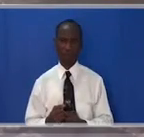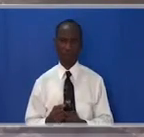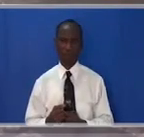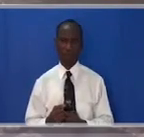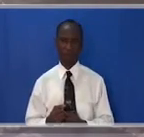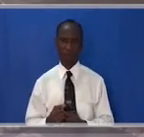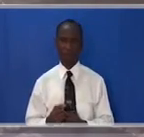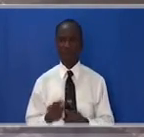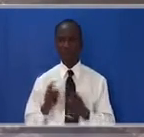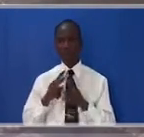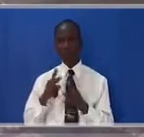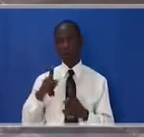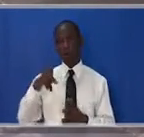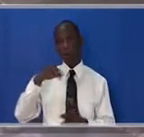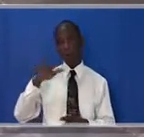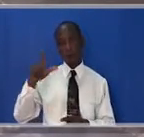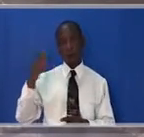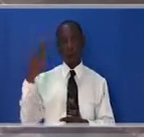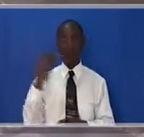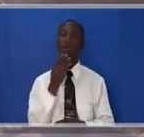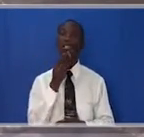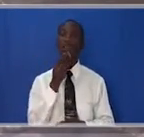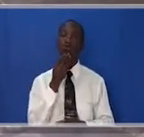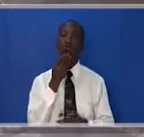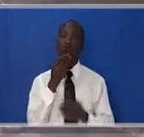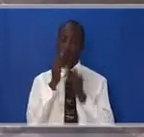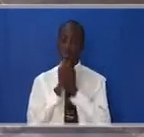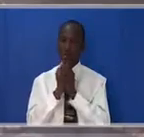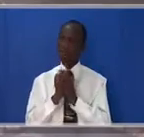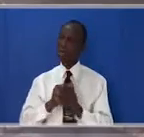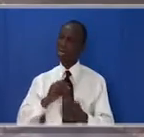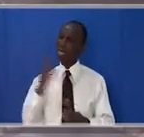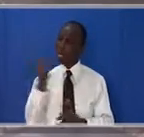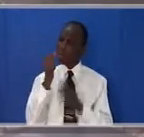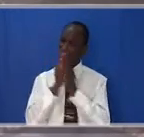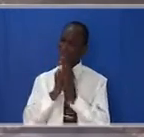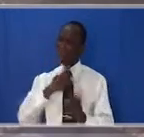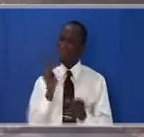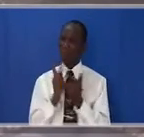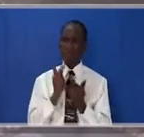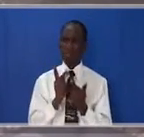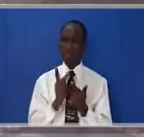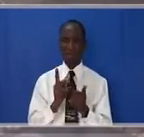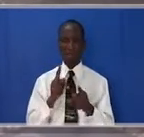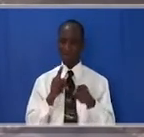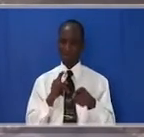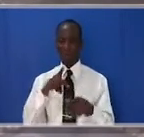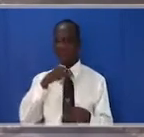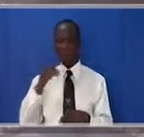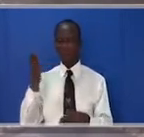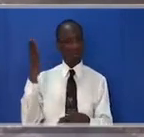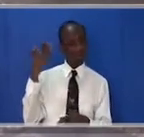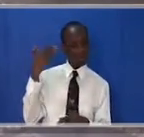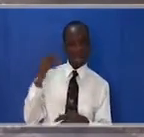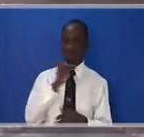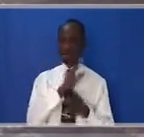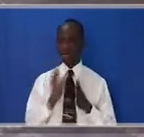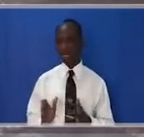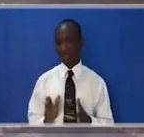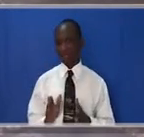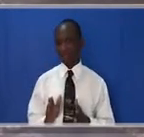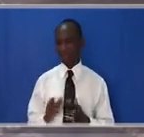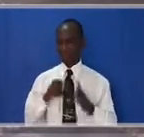Kristo nti Paul no bo modin wo jiu fo som pa homeda na oni hu agro nso na o ye Kristo ni kosi